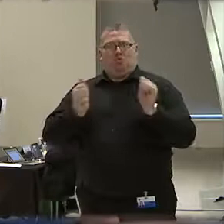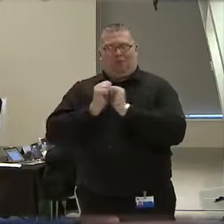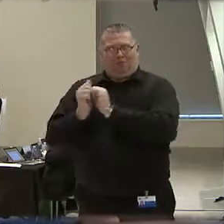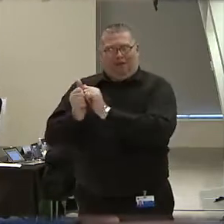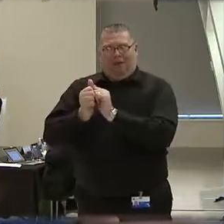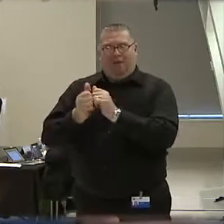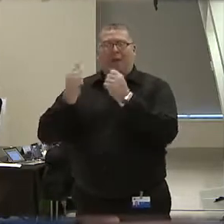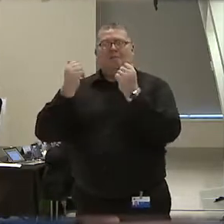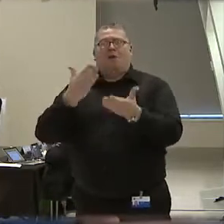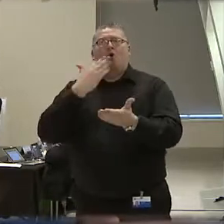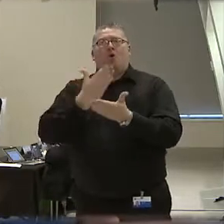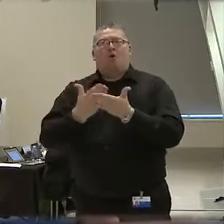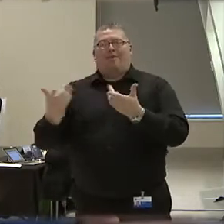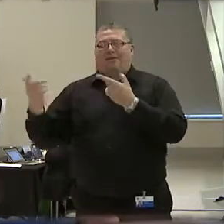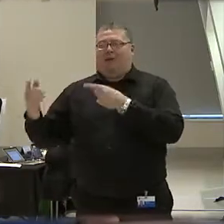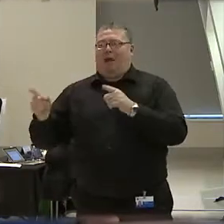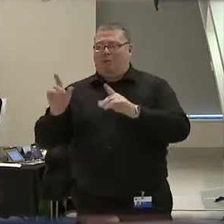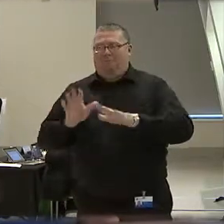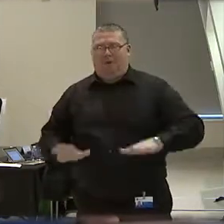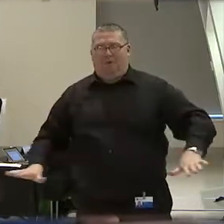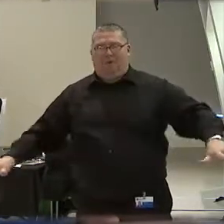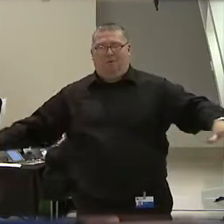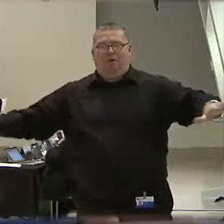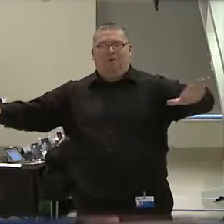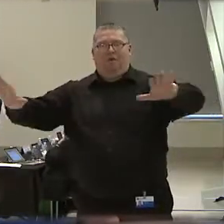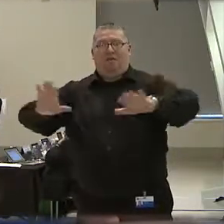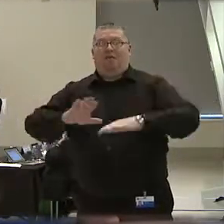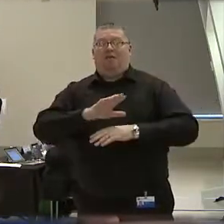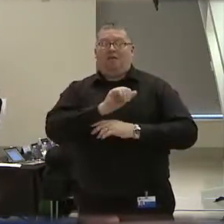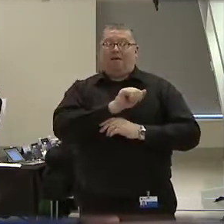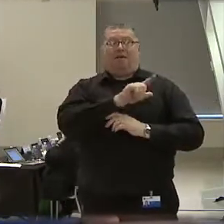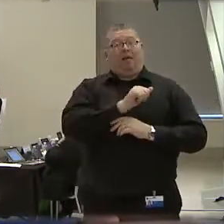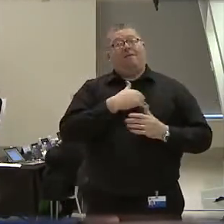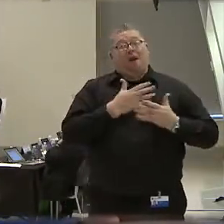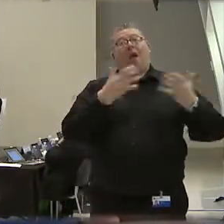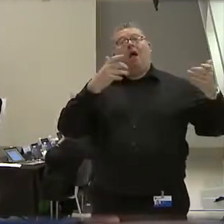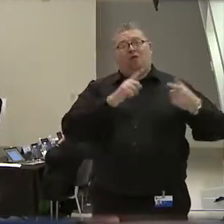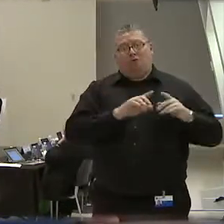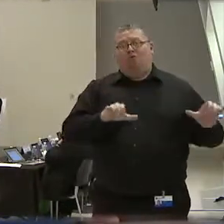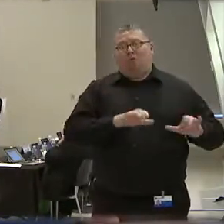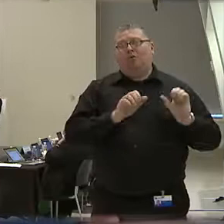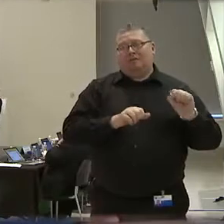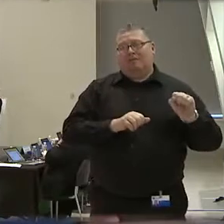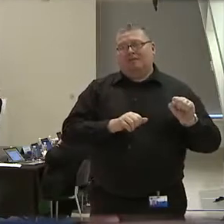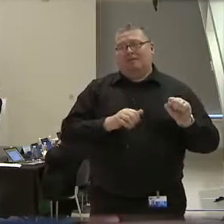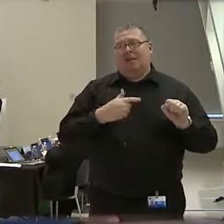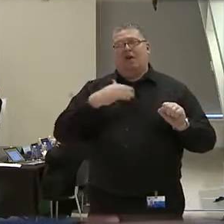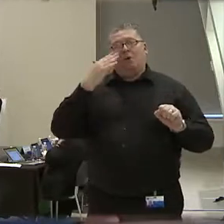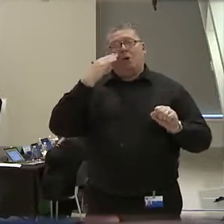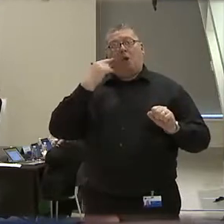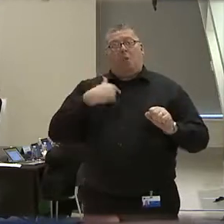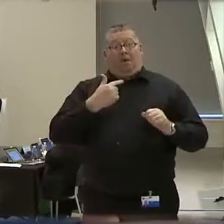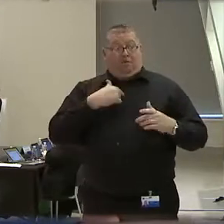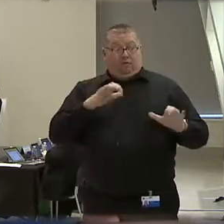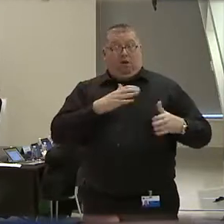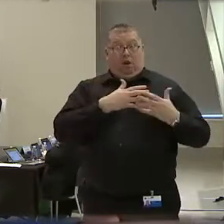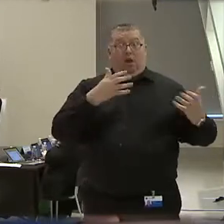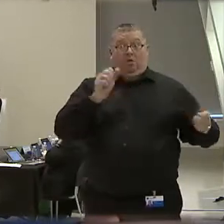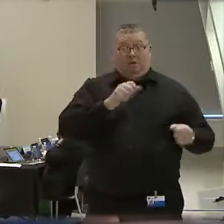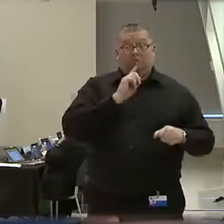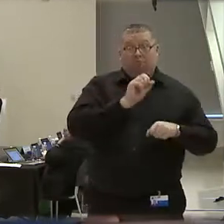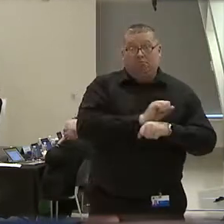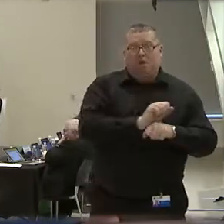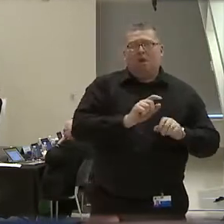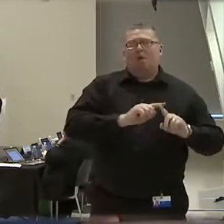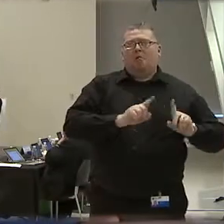lot of good things out there. And hey, LA's got a long way to go, and I'm thrilled that people think we've come a long way,